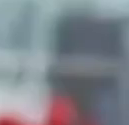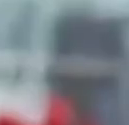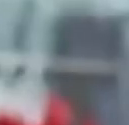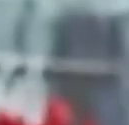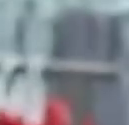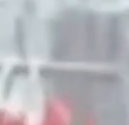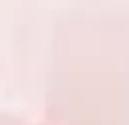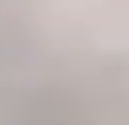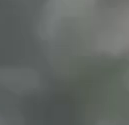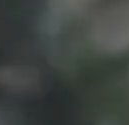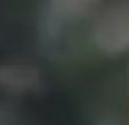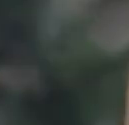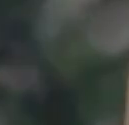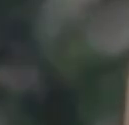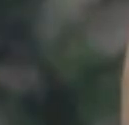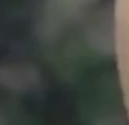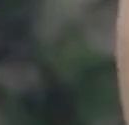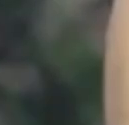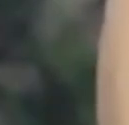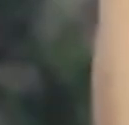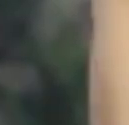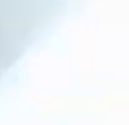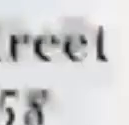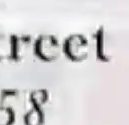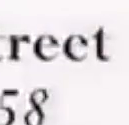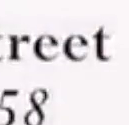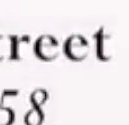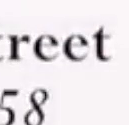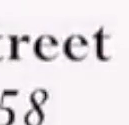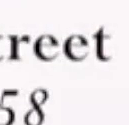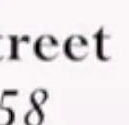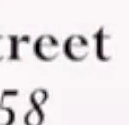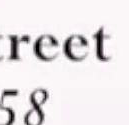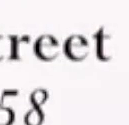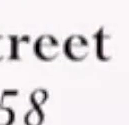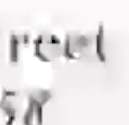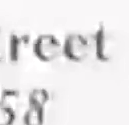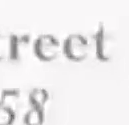jewelry. That's Carey's Fabric and Uniform Store on Mackey Street, a designer's paradise.